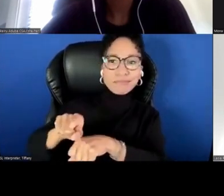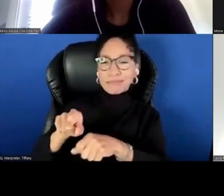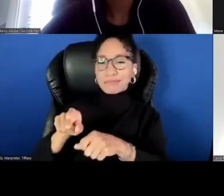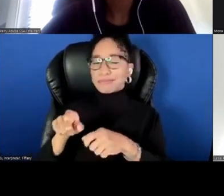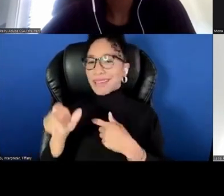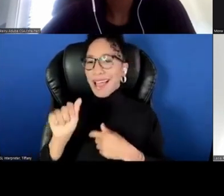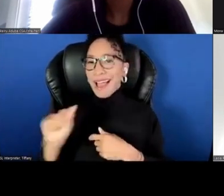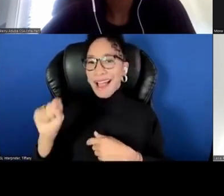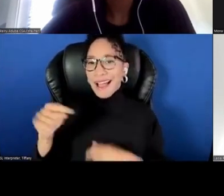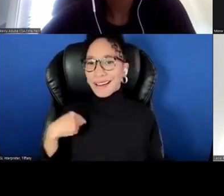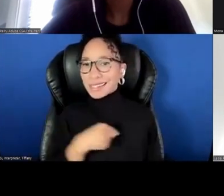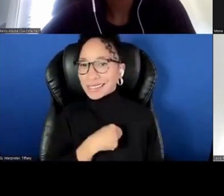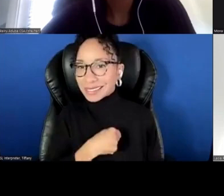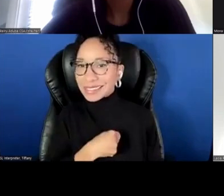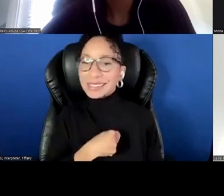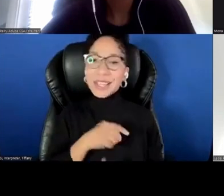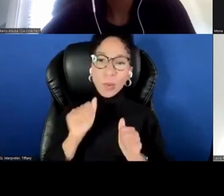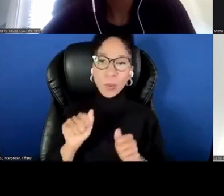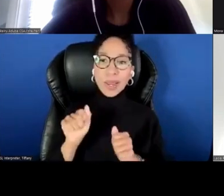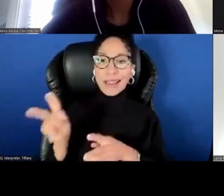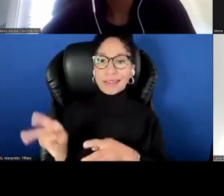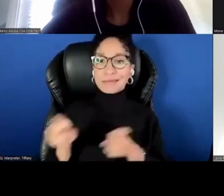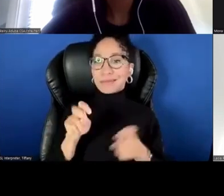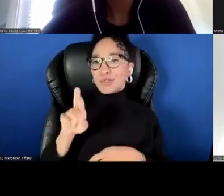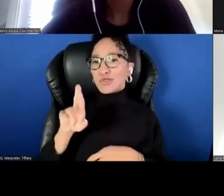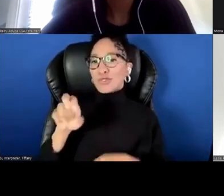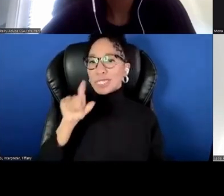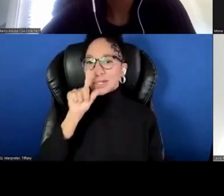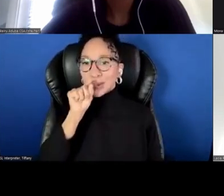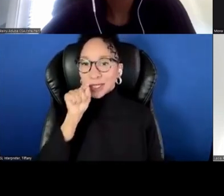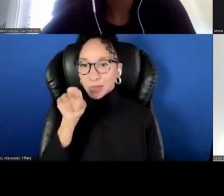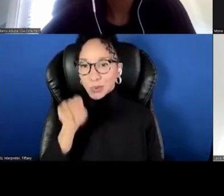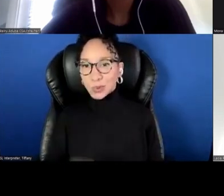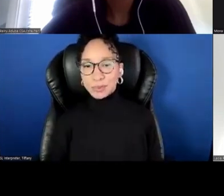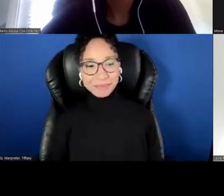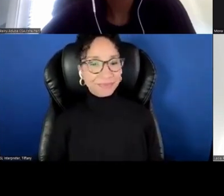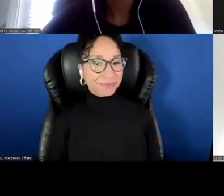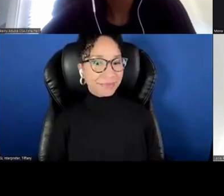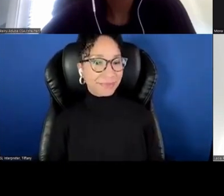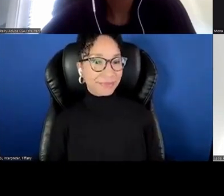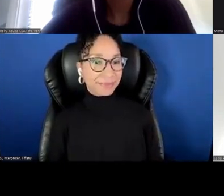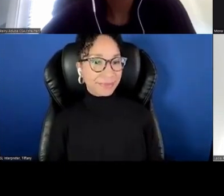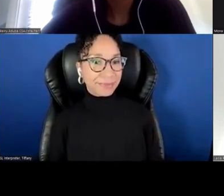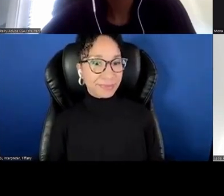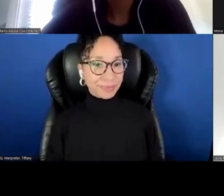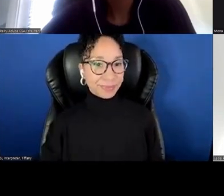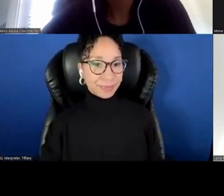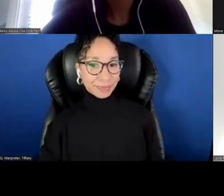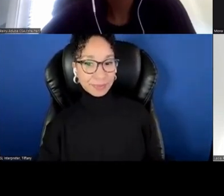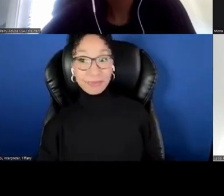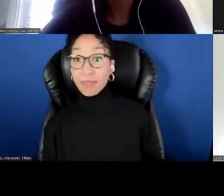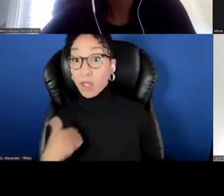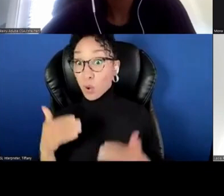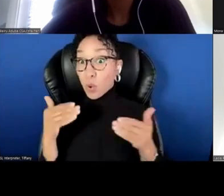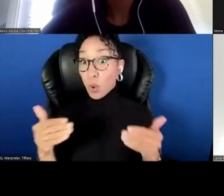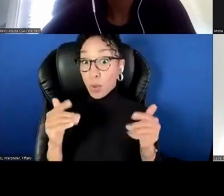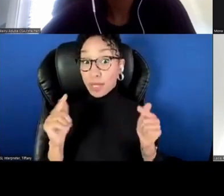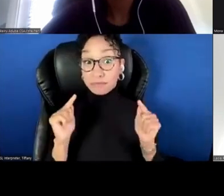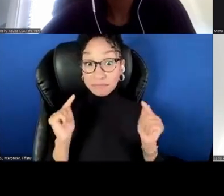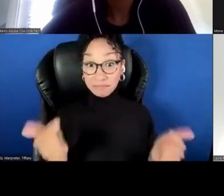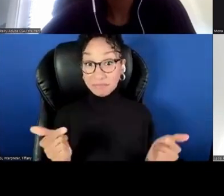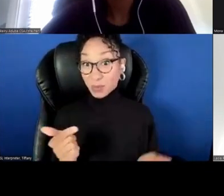we can have the opportunity to retweet you as well. And without further ado, I'm going to pass it over to one of